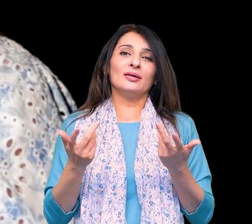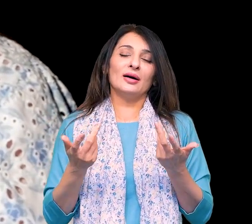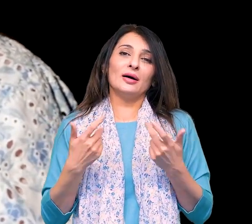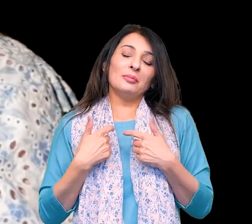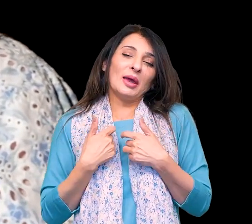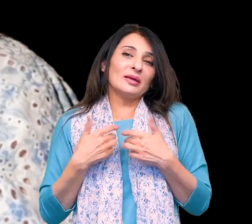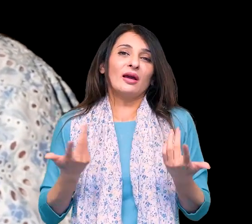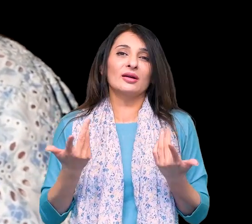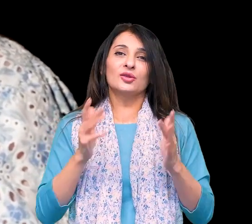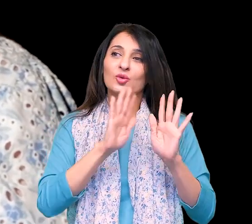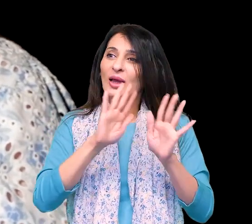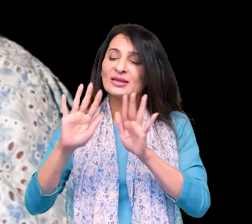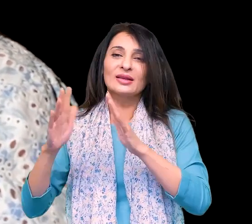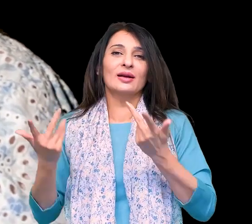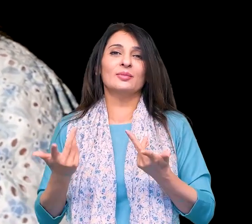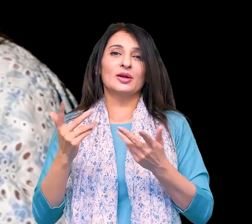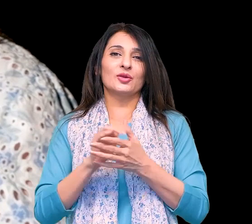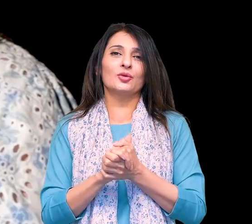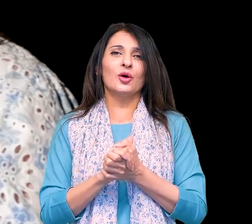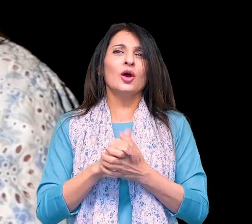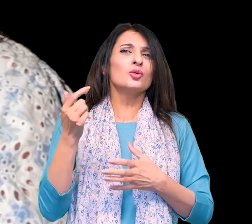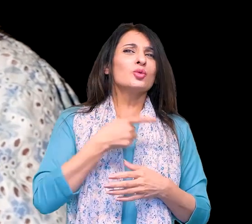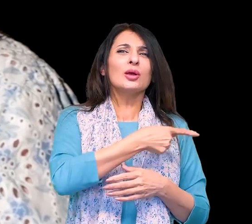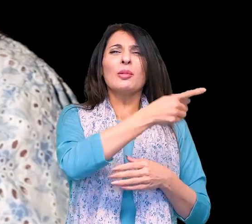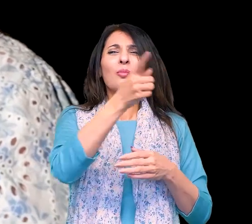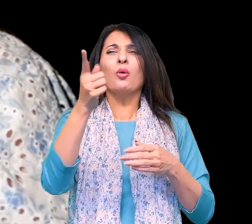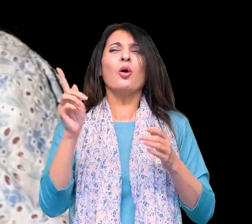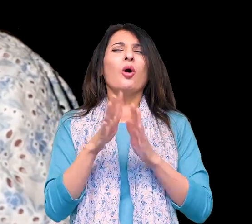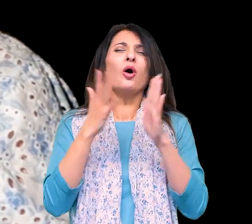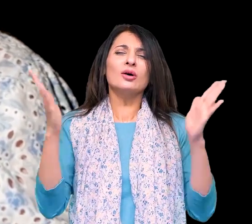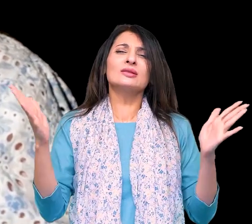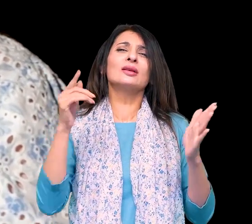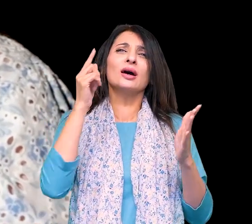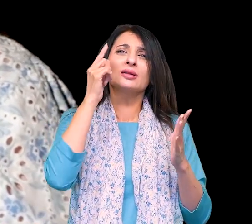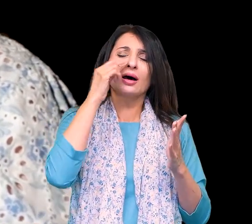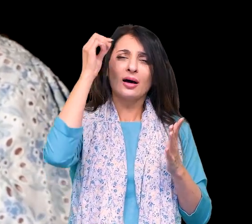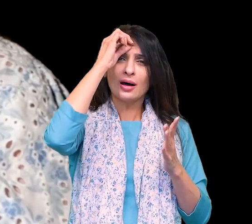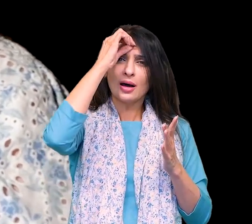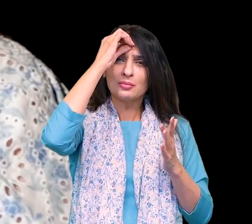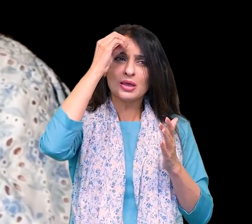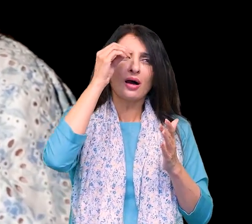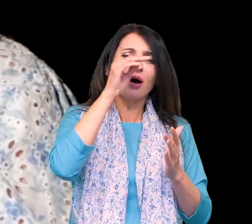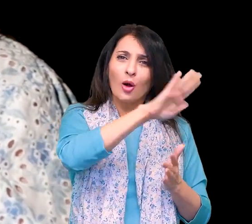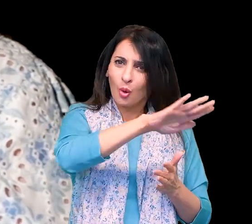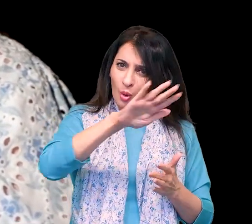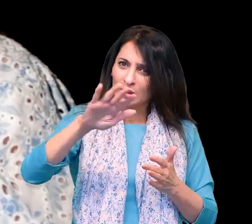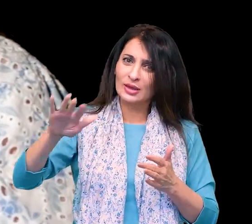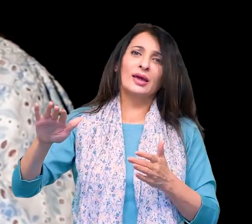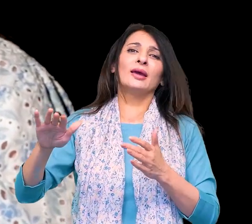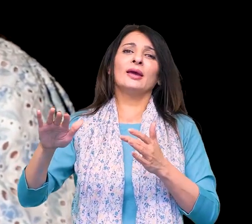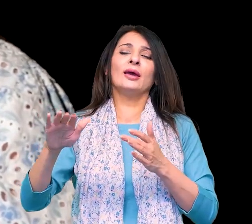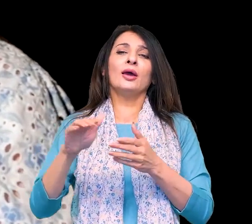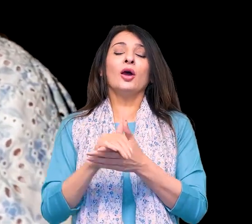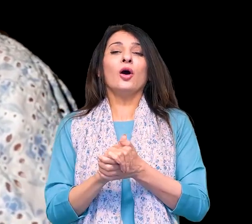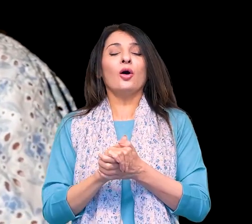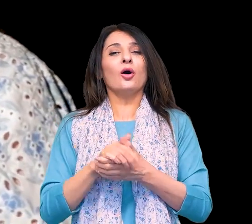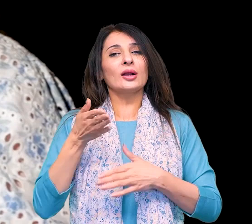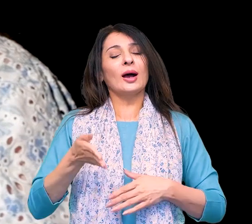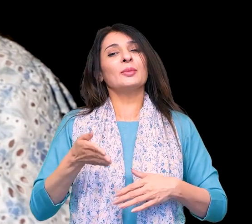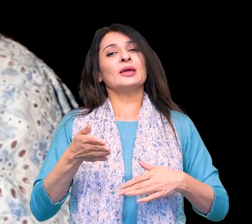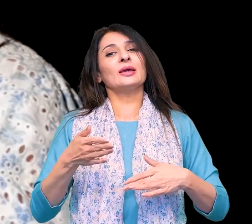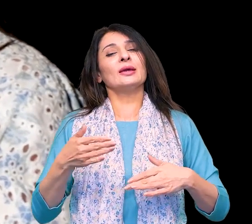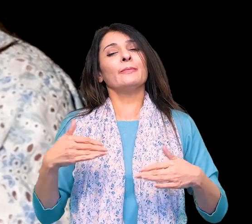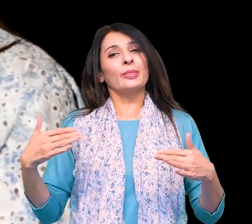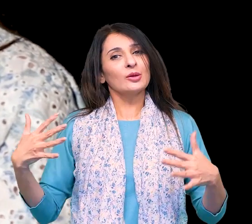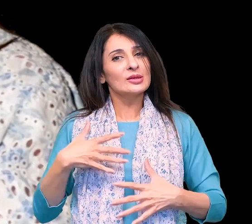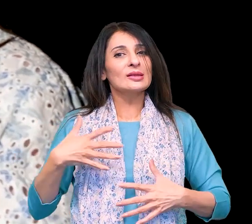simple: to help Ammis be the best Ammis possible. And the best way to do that is to make them aware, to educate them, to